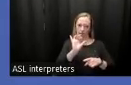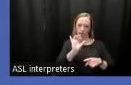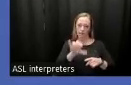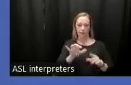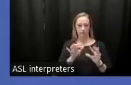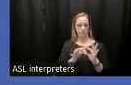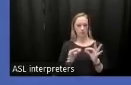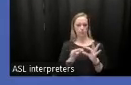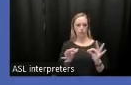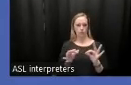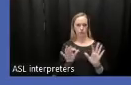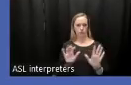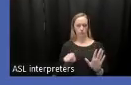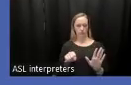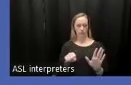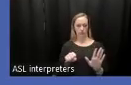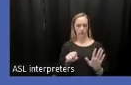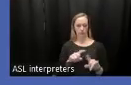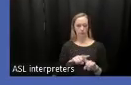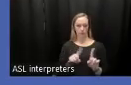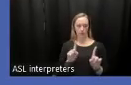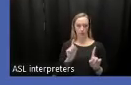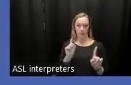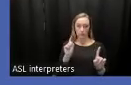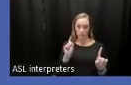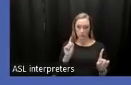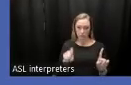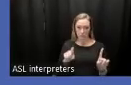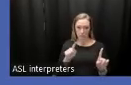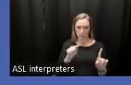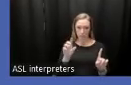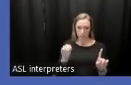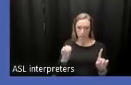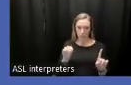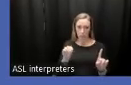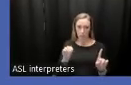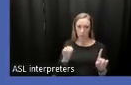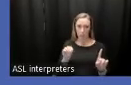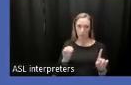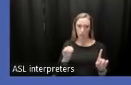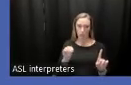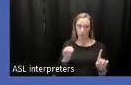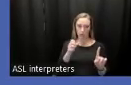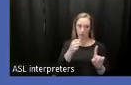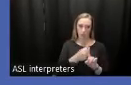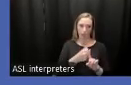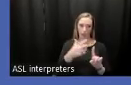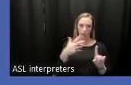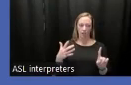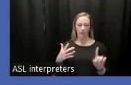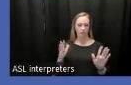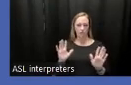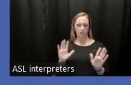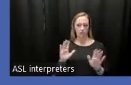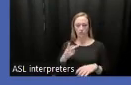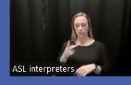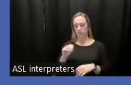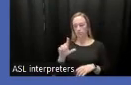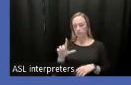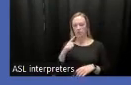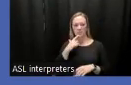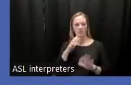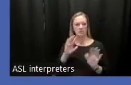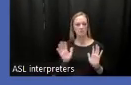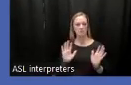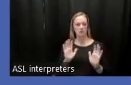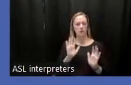mentioning. Yeah. I don't know that that needs to be, absolutely included. Yeah, I wouldn't think it's necessary because your budget's